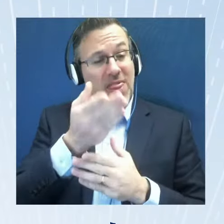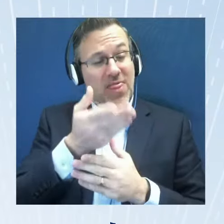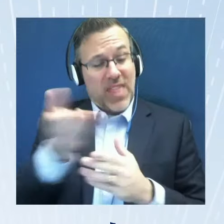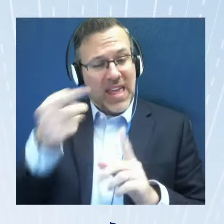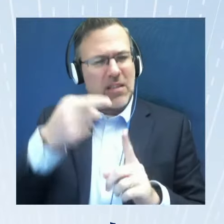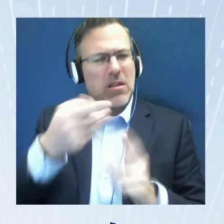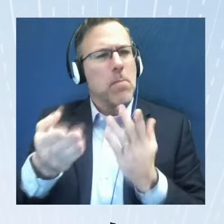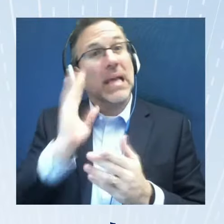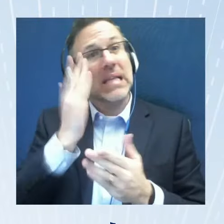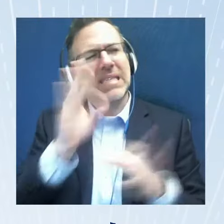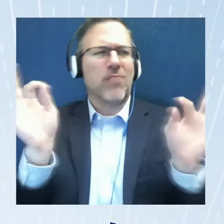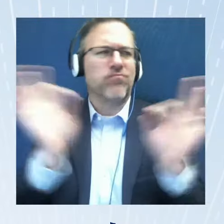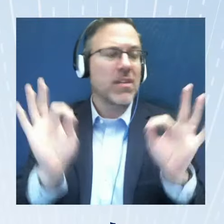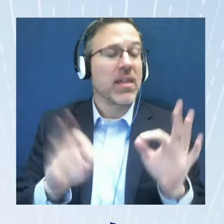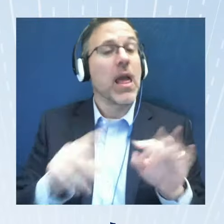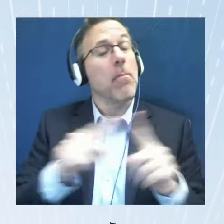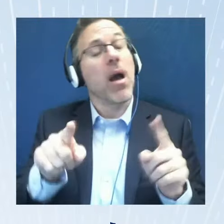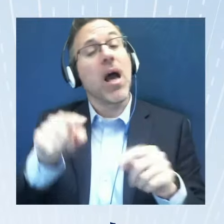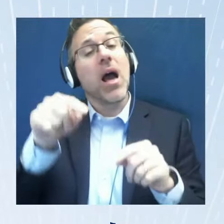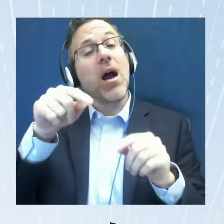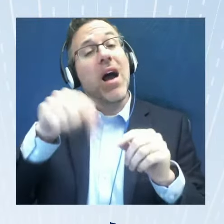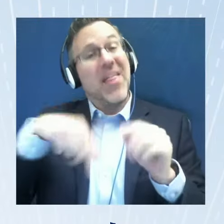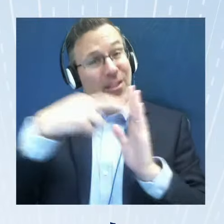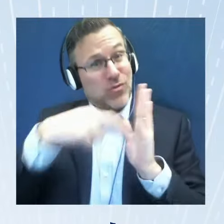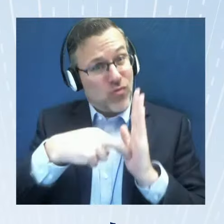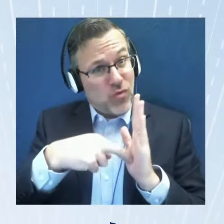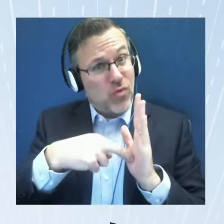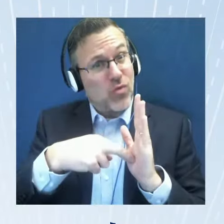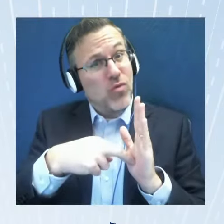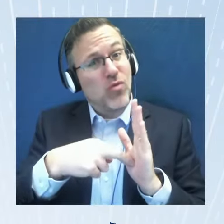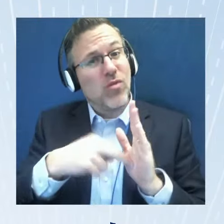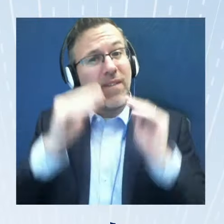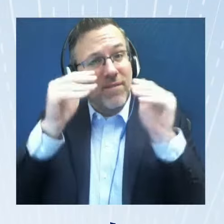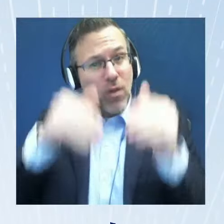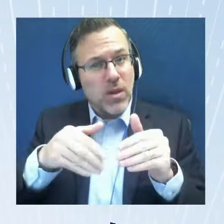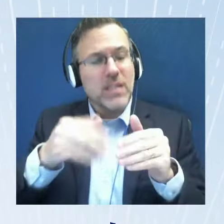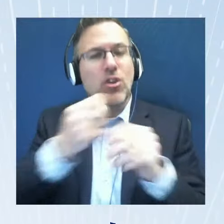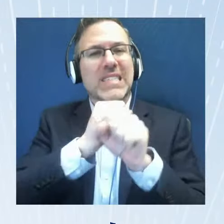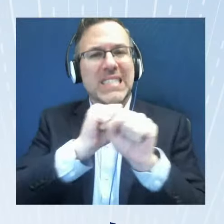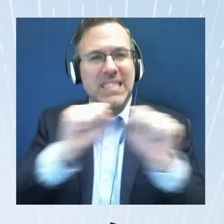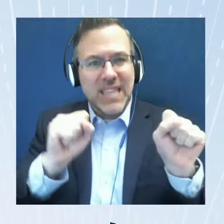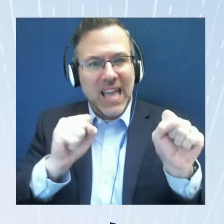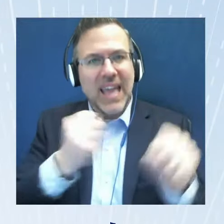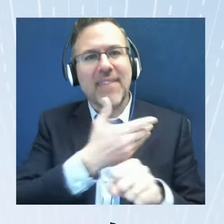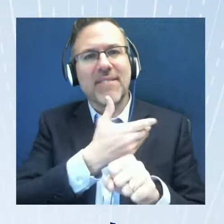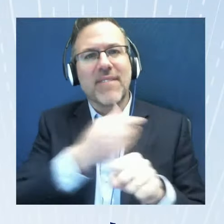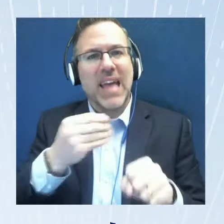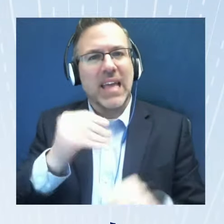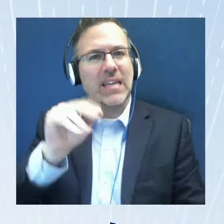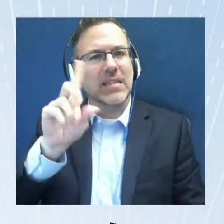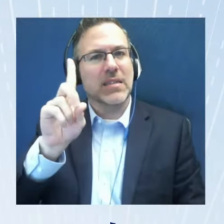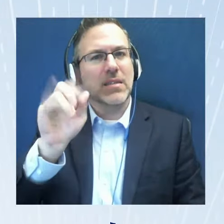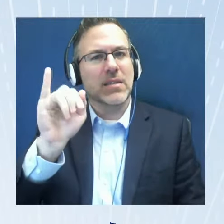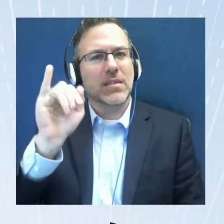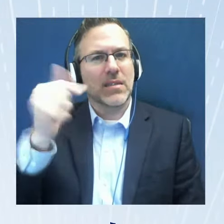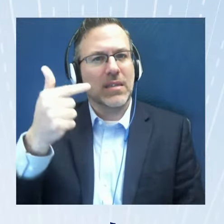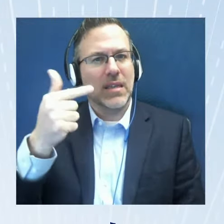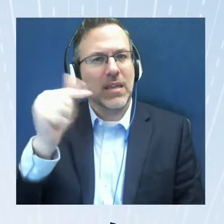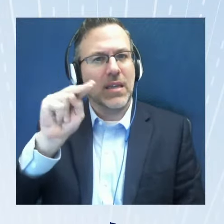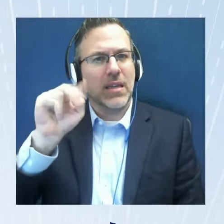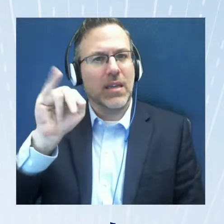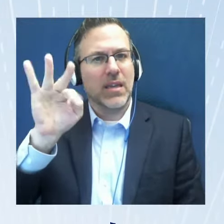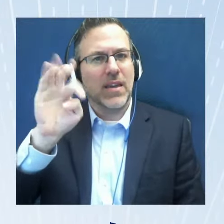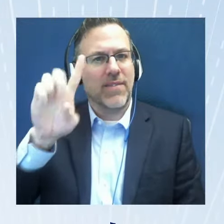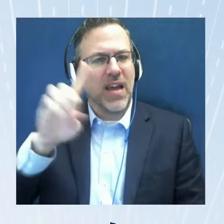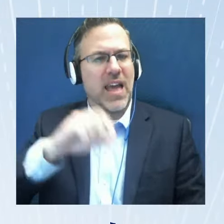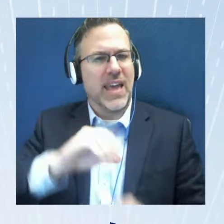standard that is in this rule is about safe and dignified access to air travel, and that both of those parts